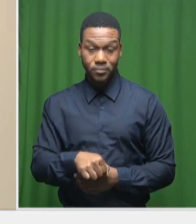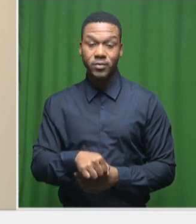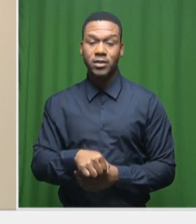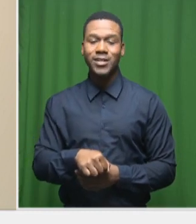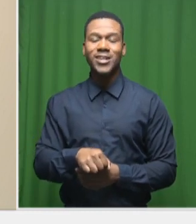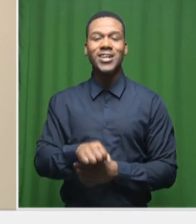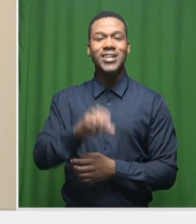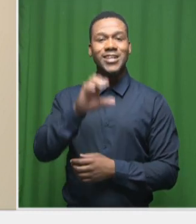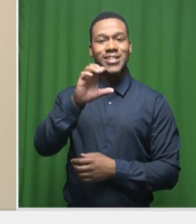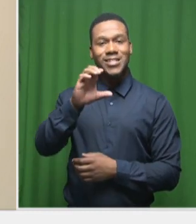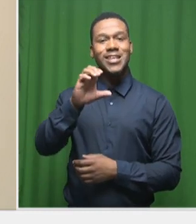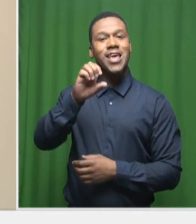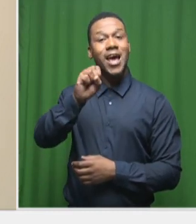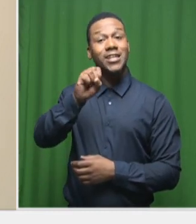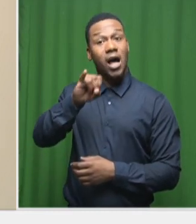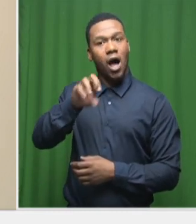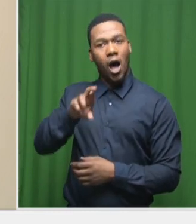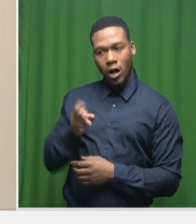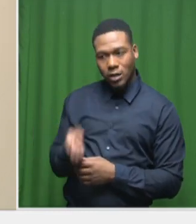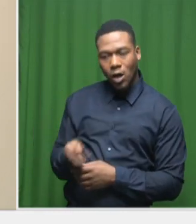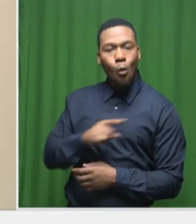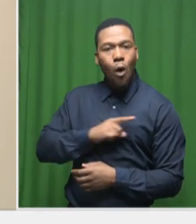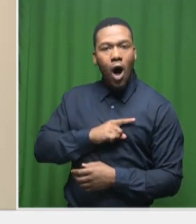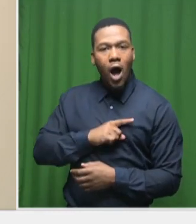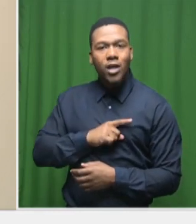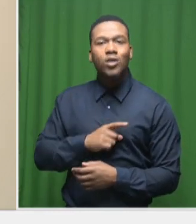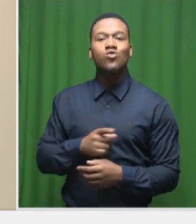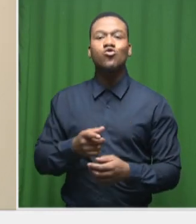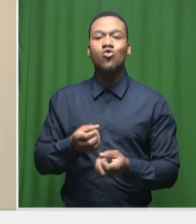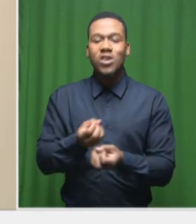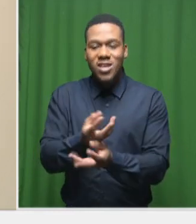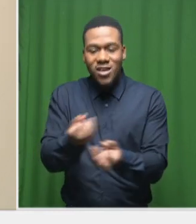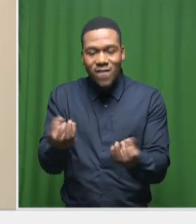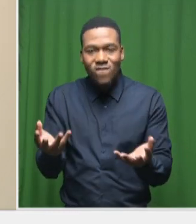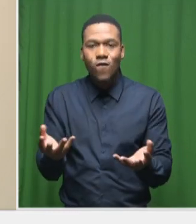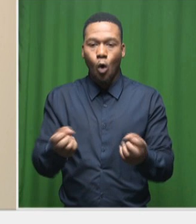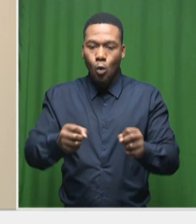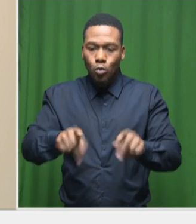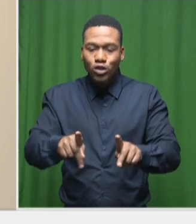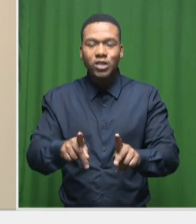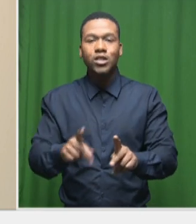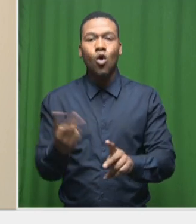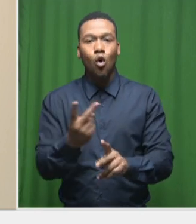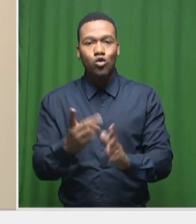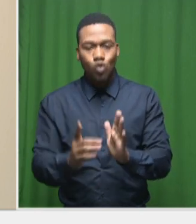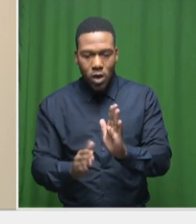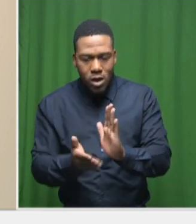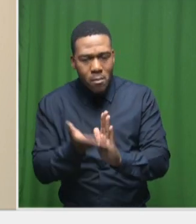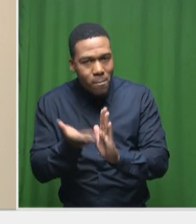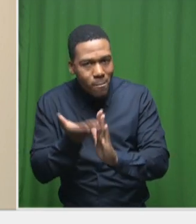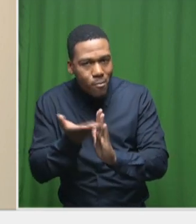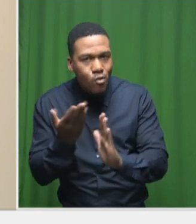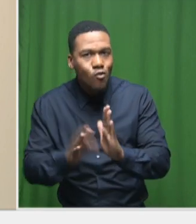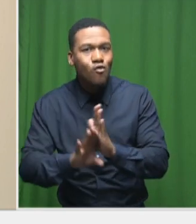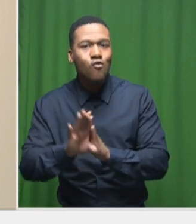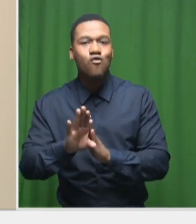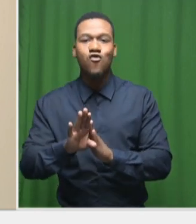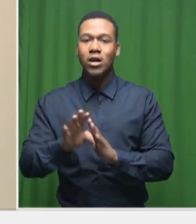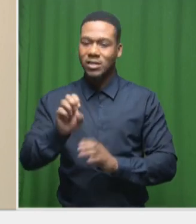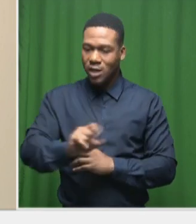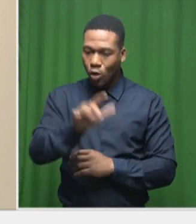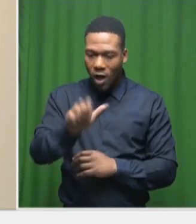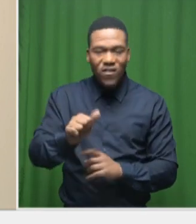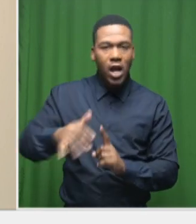basically enable and improve the quality of South African lives, and also support the South African